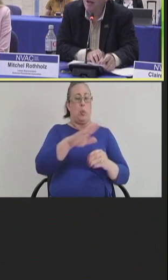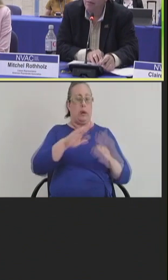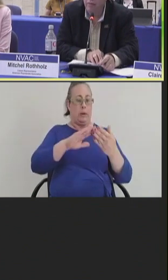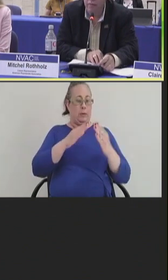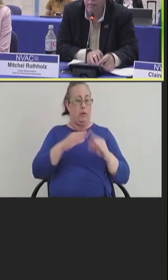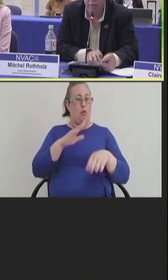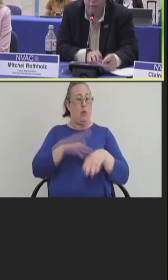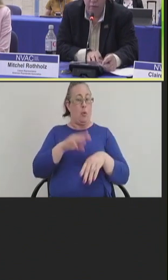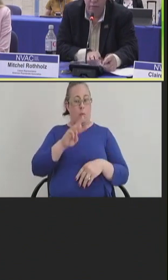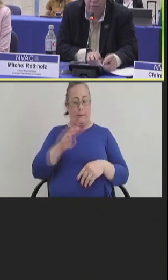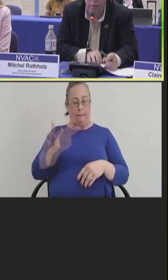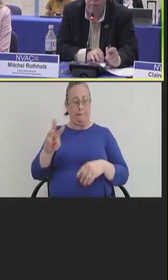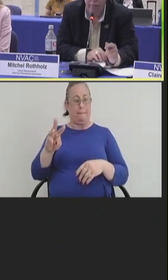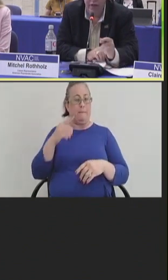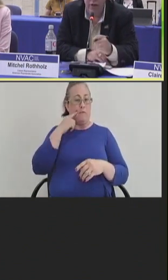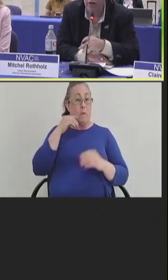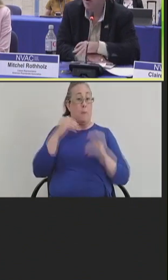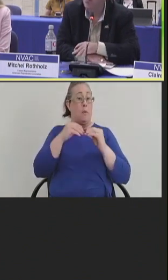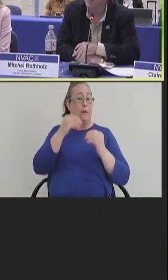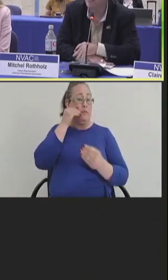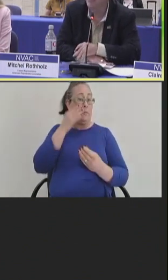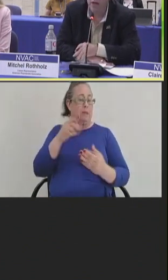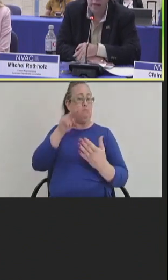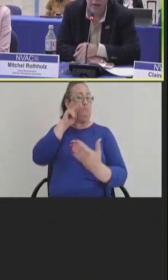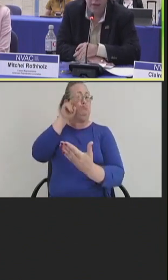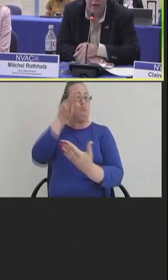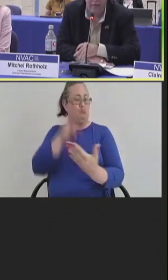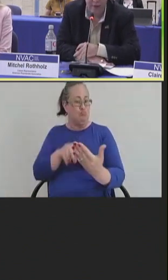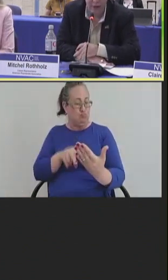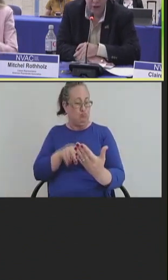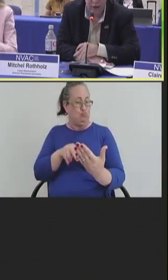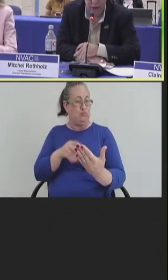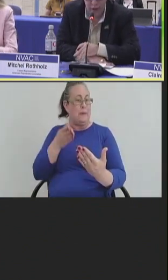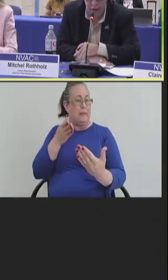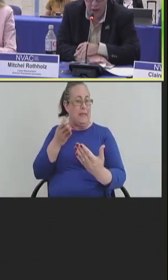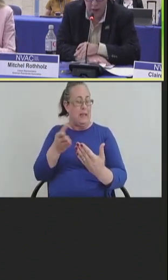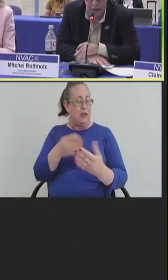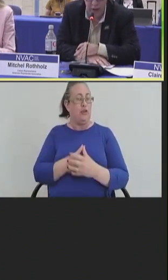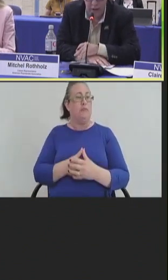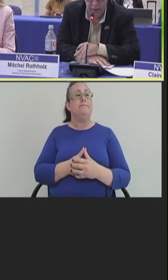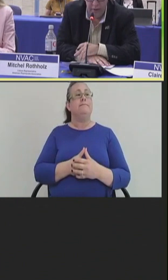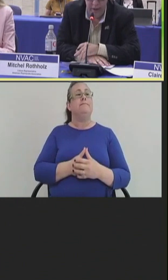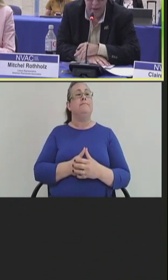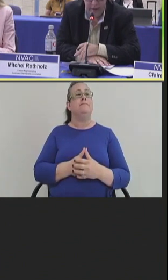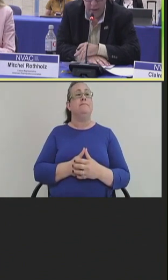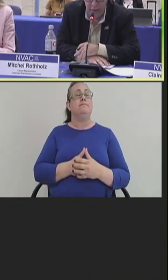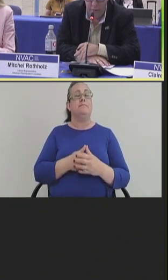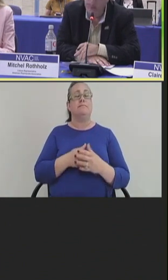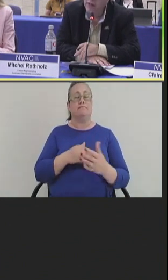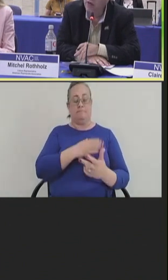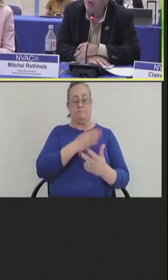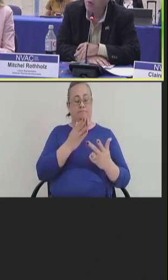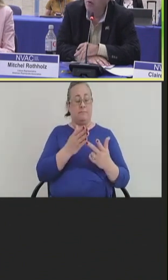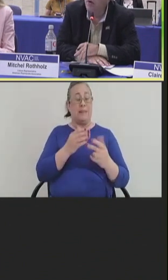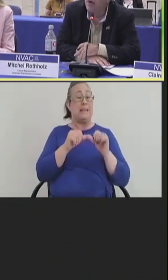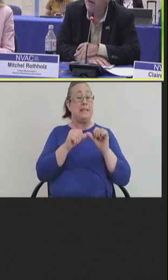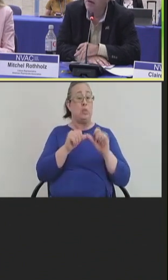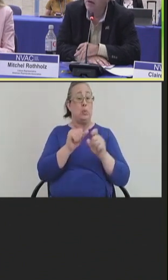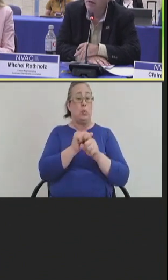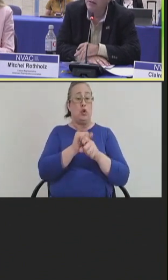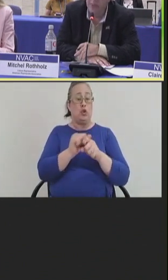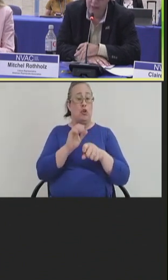website for more information. You can go there to get that information. Next, we continue to work